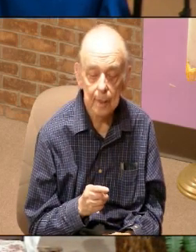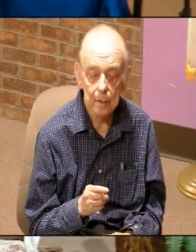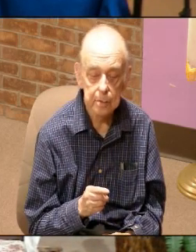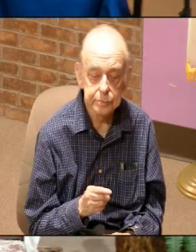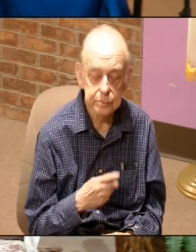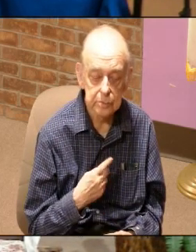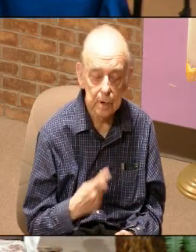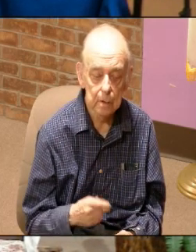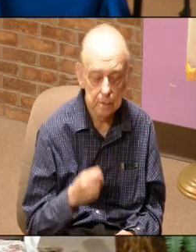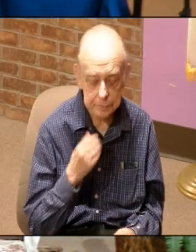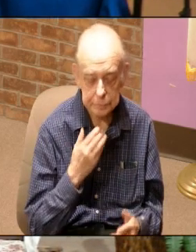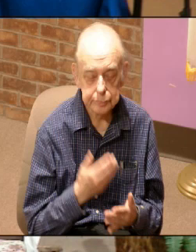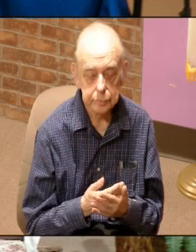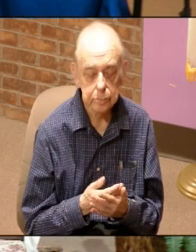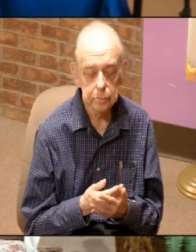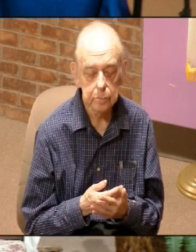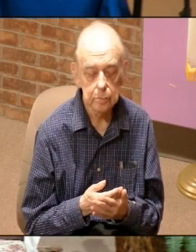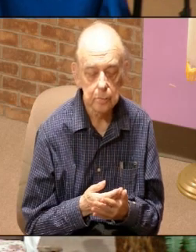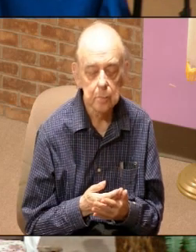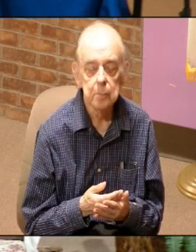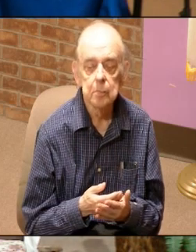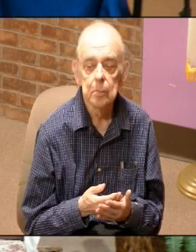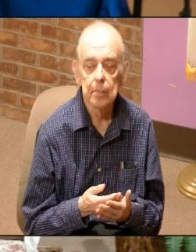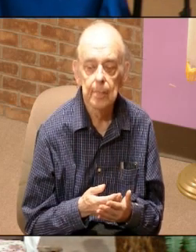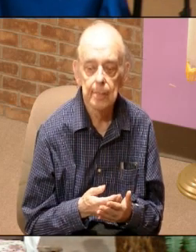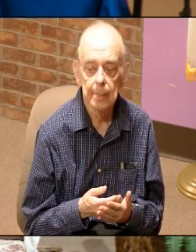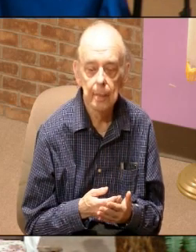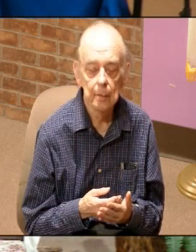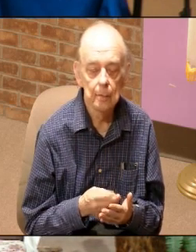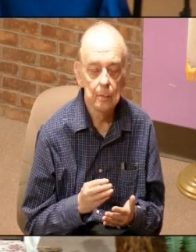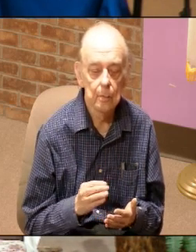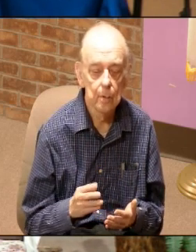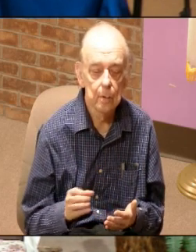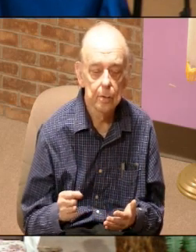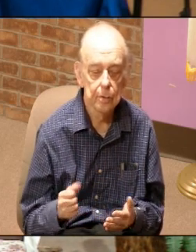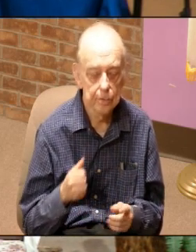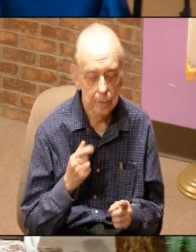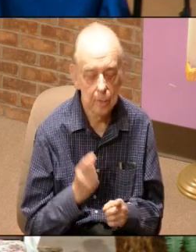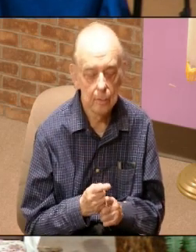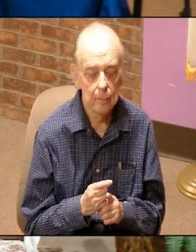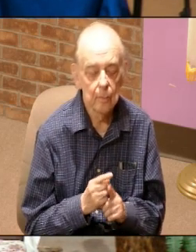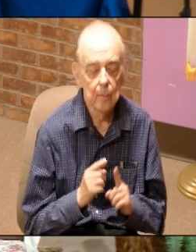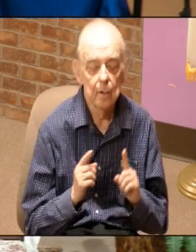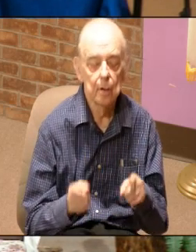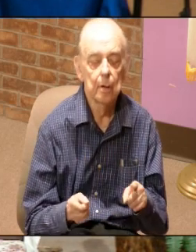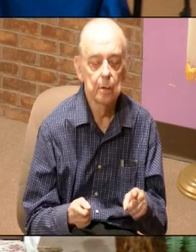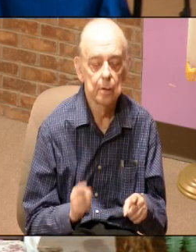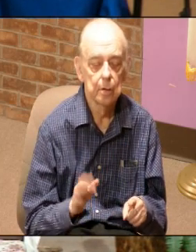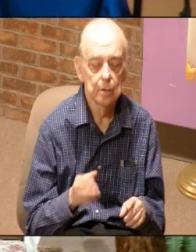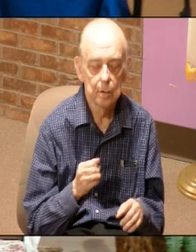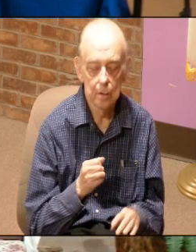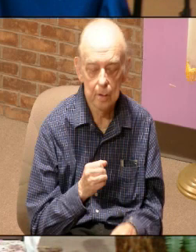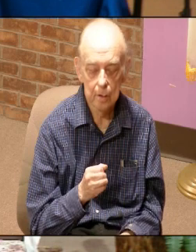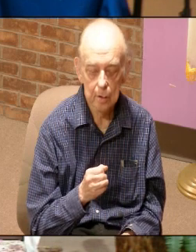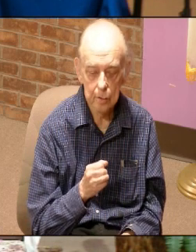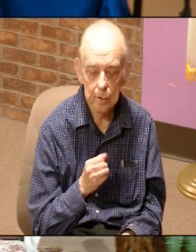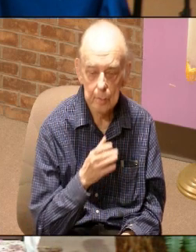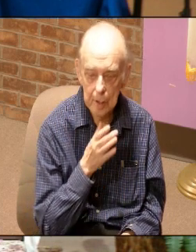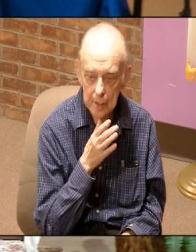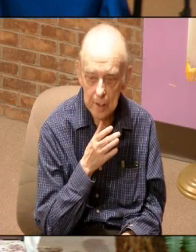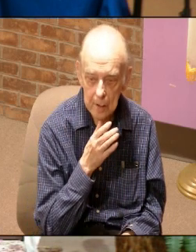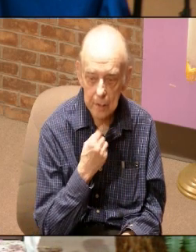Pharaoh's daughter or Moses' sister goes to her mother Jacobed